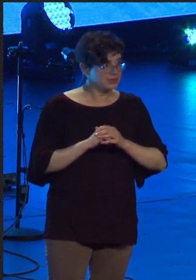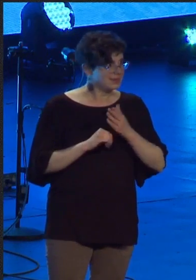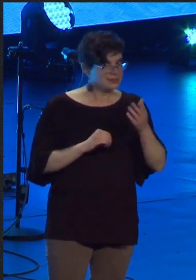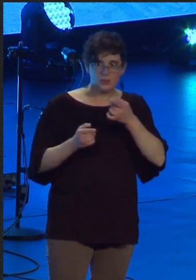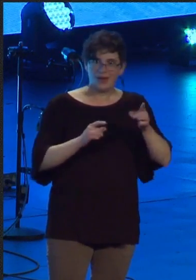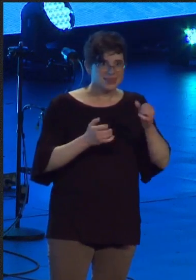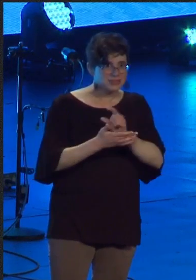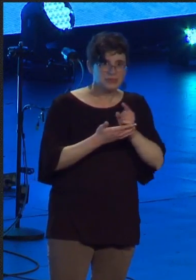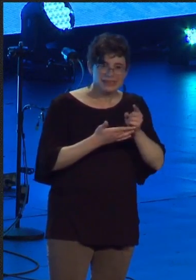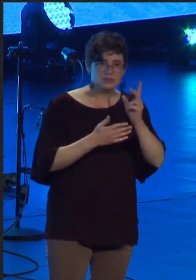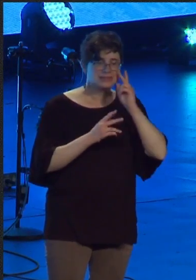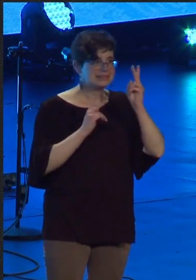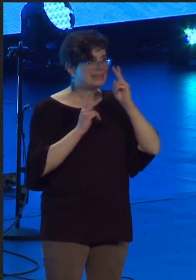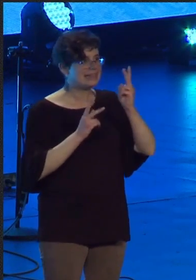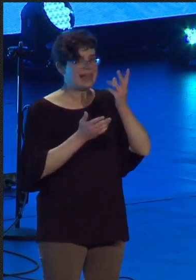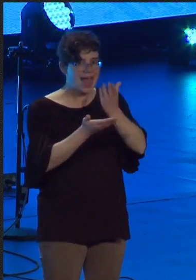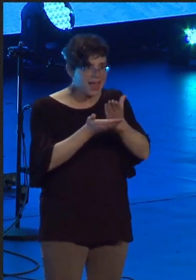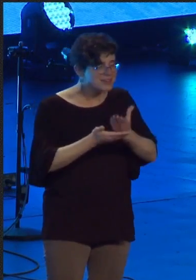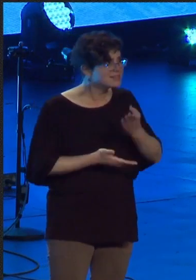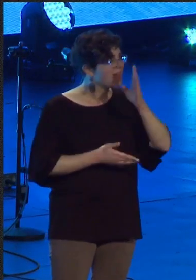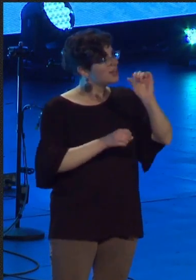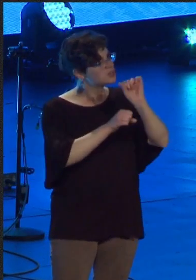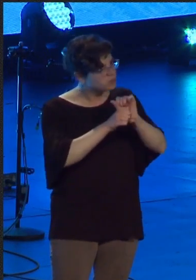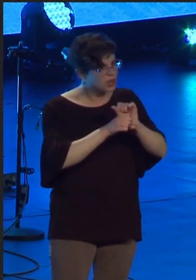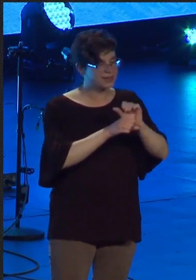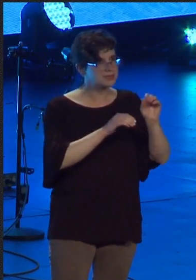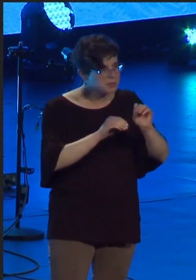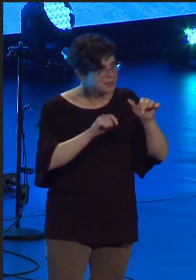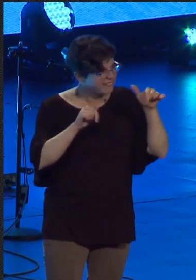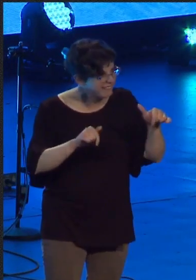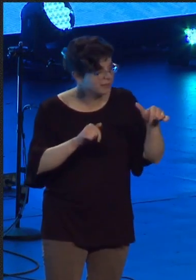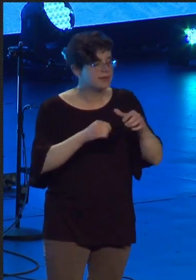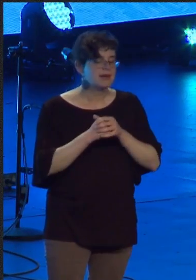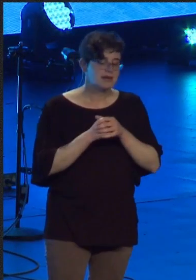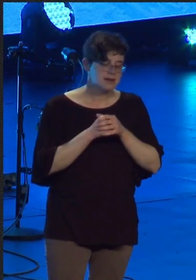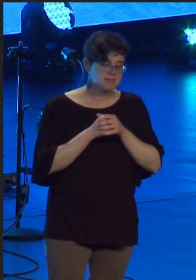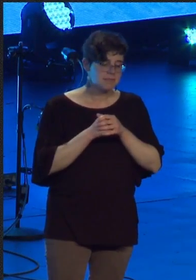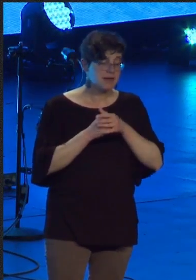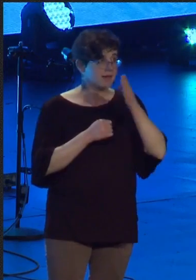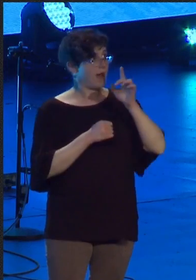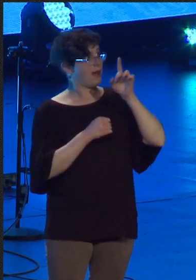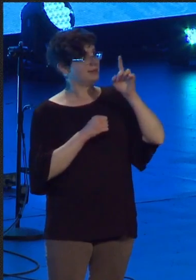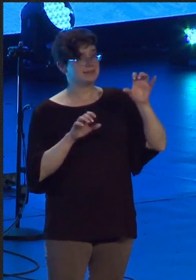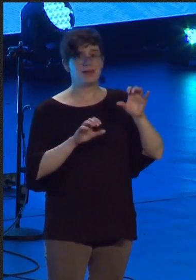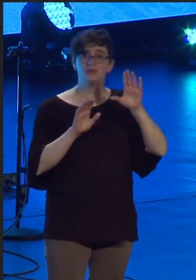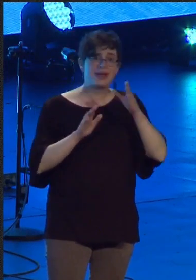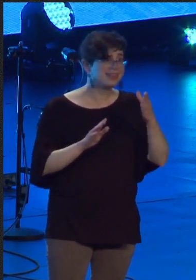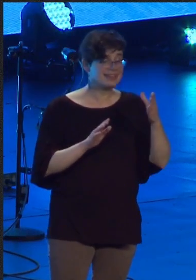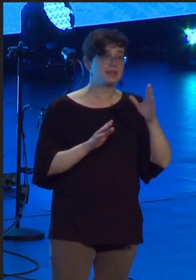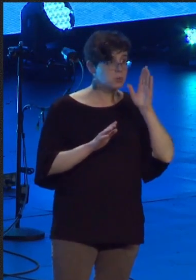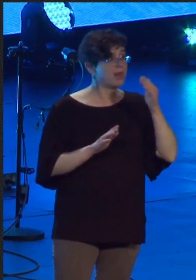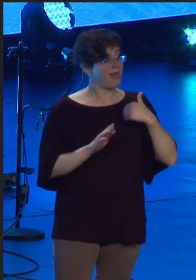see the other evidence of what God is doing through this movement. God has got great things in store,